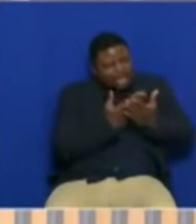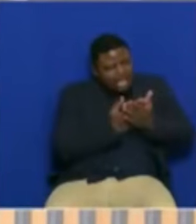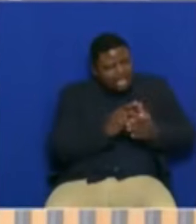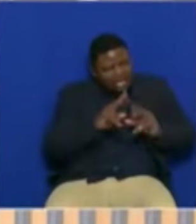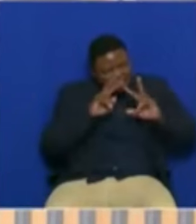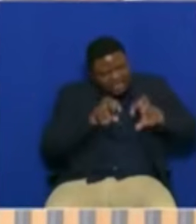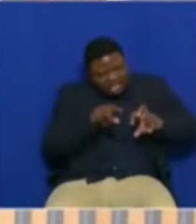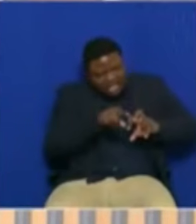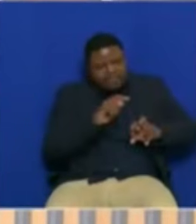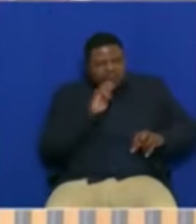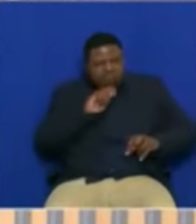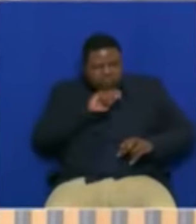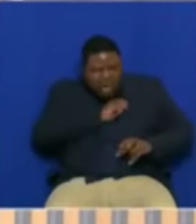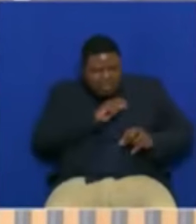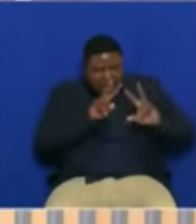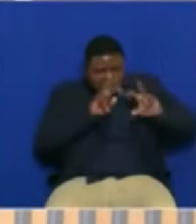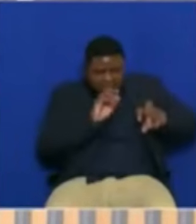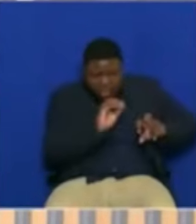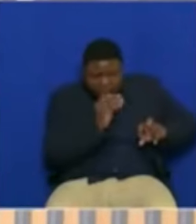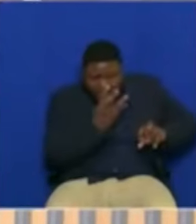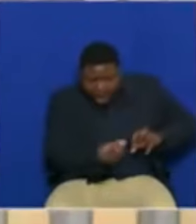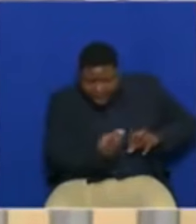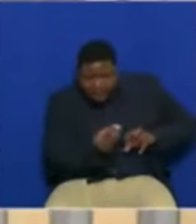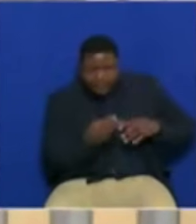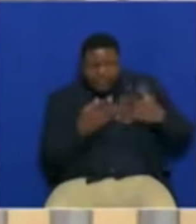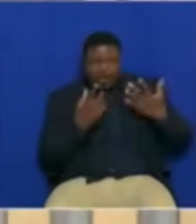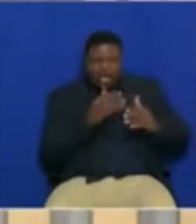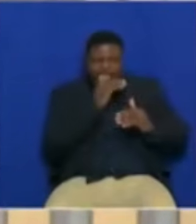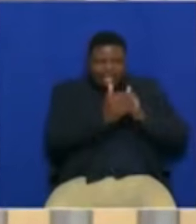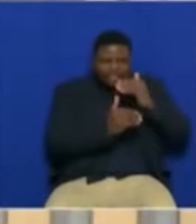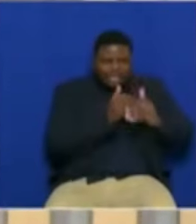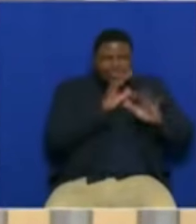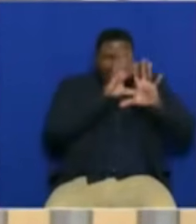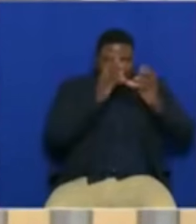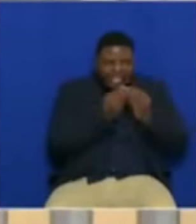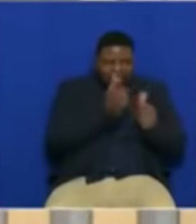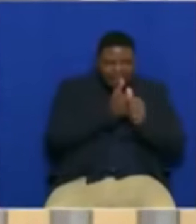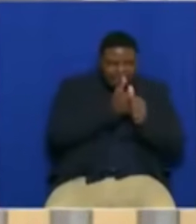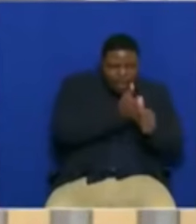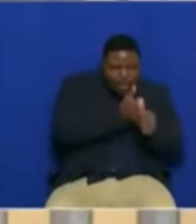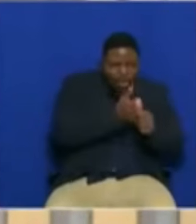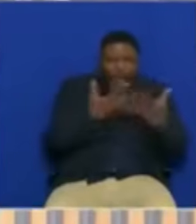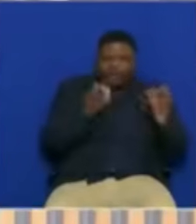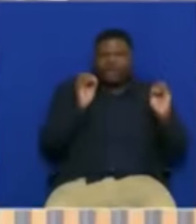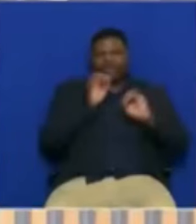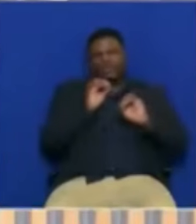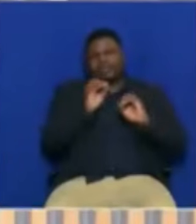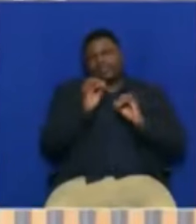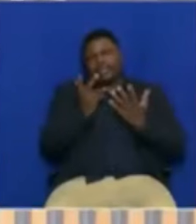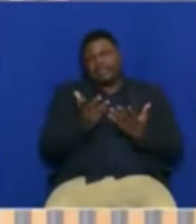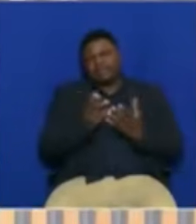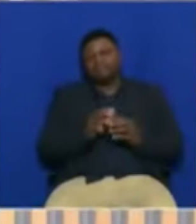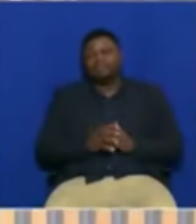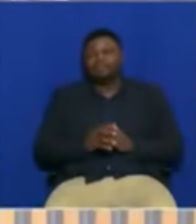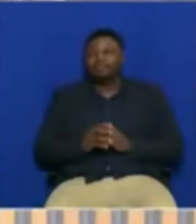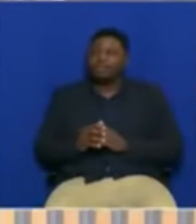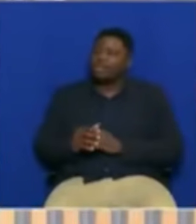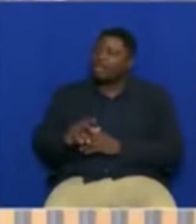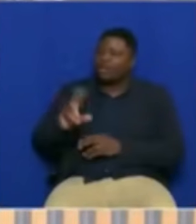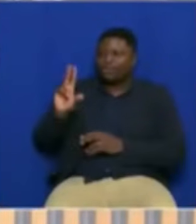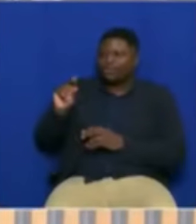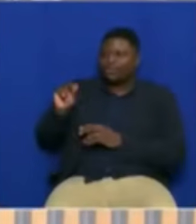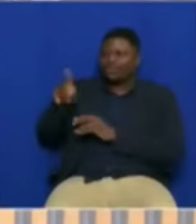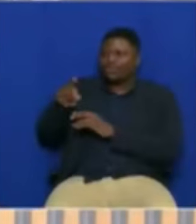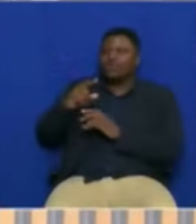saying. Check. No, you will comment. Please think about it. We are adjourning now,